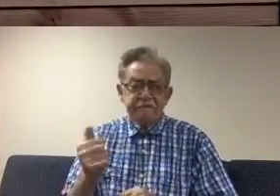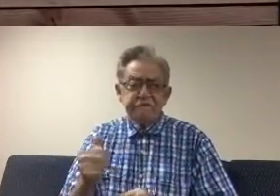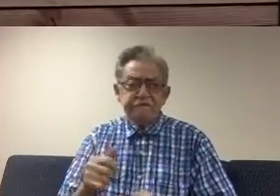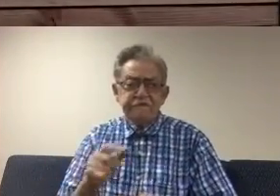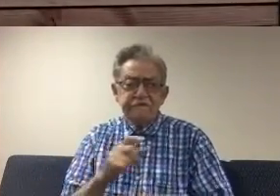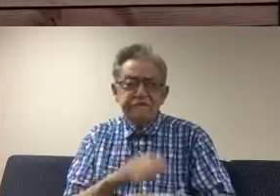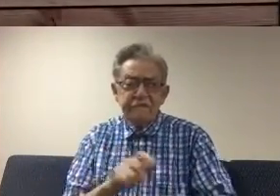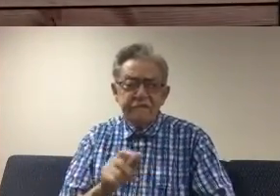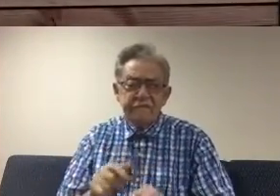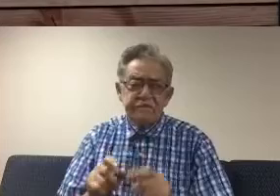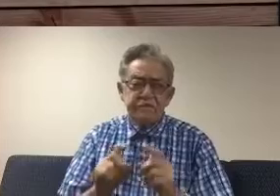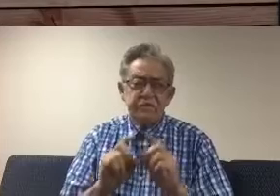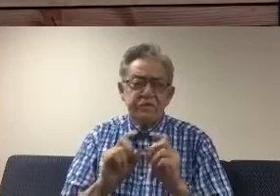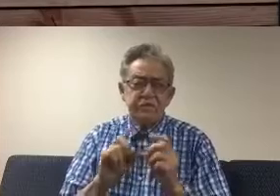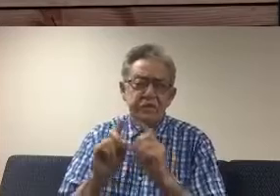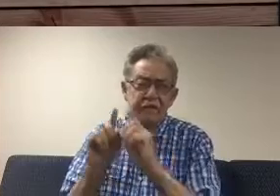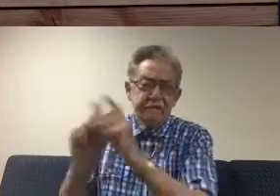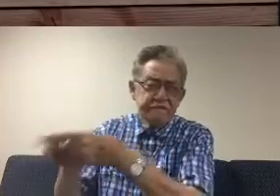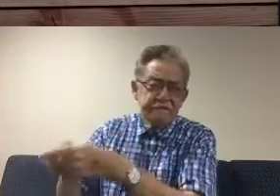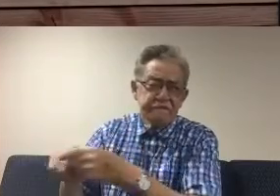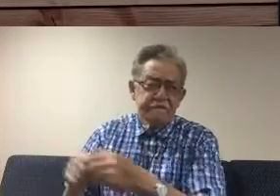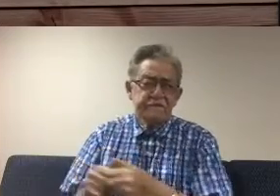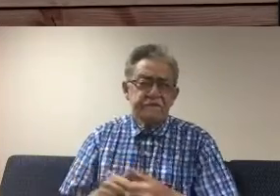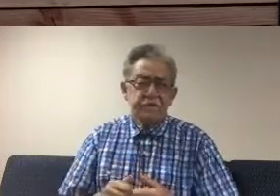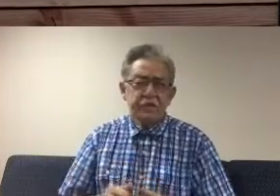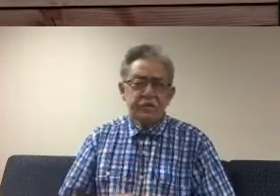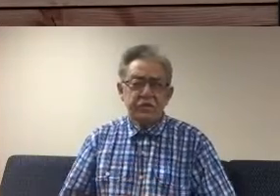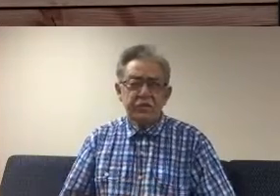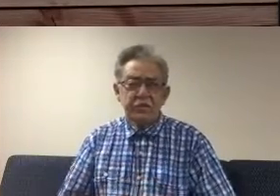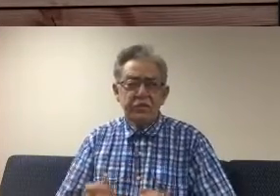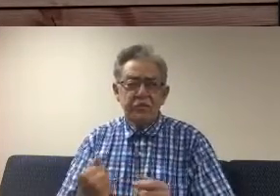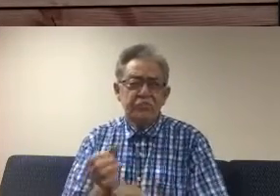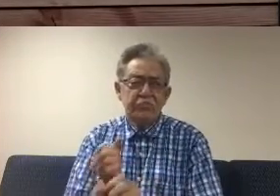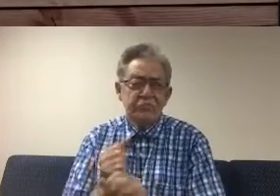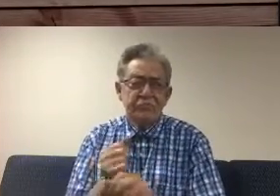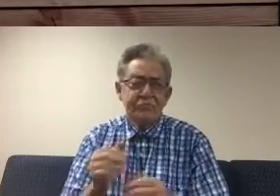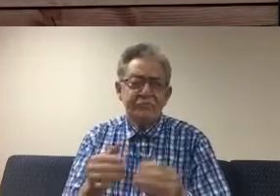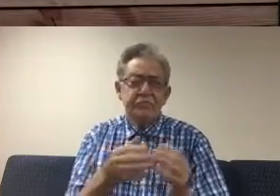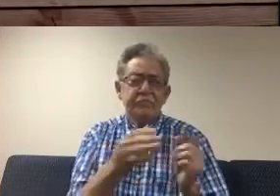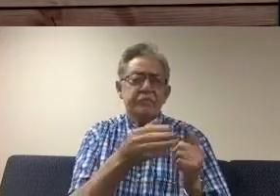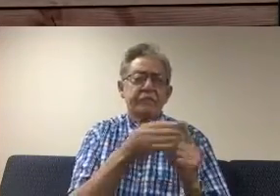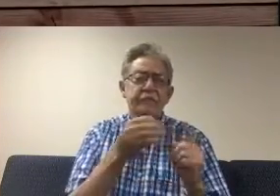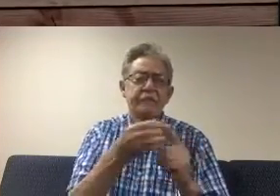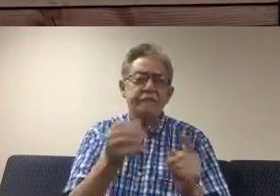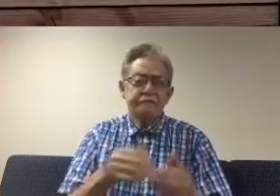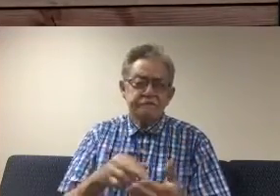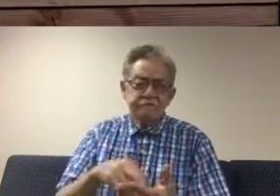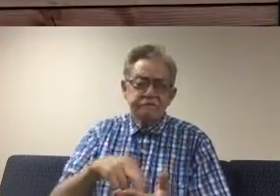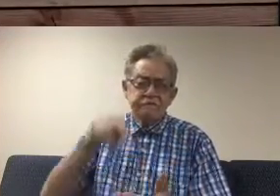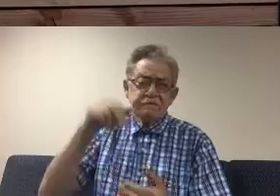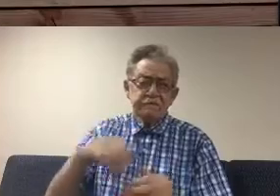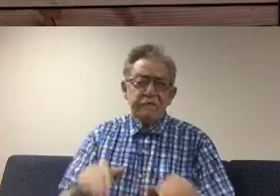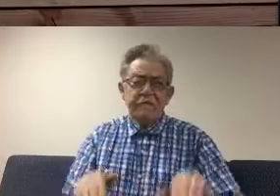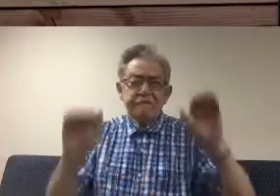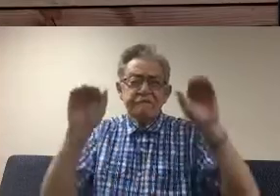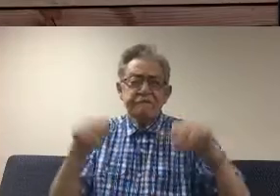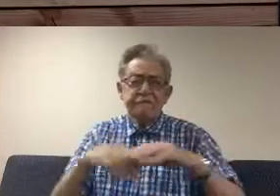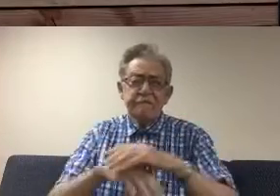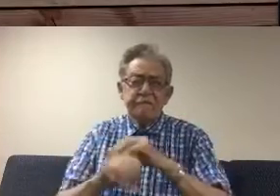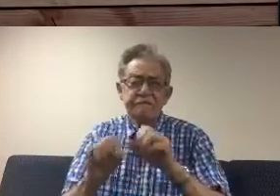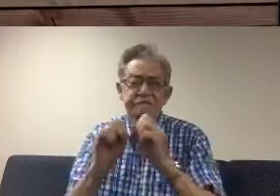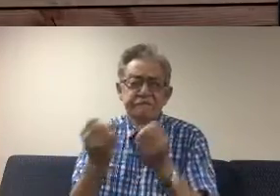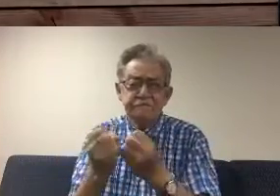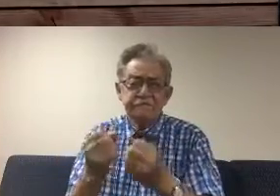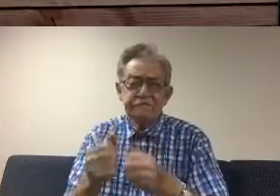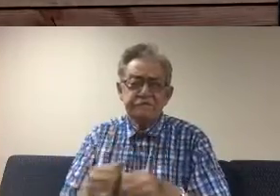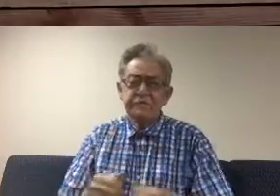turn tails, be well-financed, made popular, risen up in society, whatever the payments needed to be, they